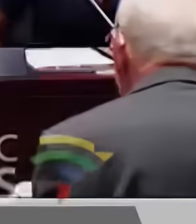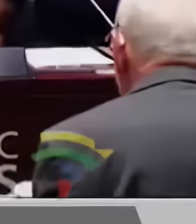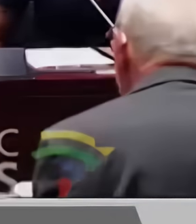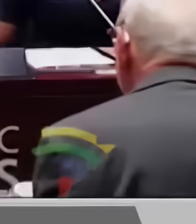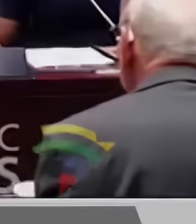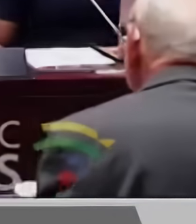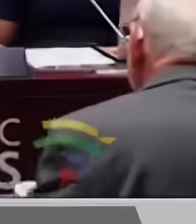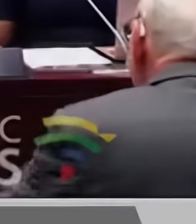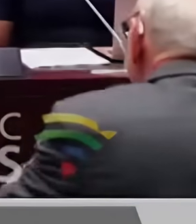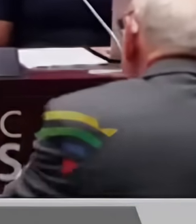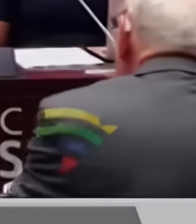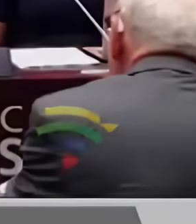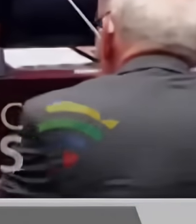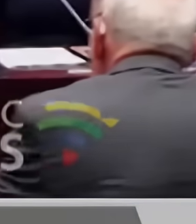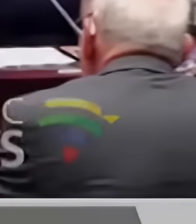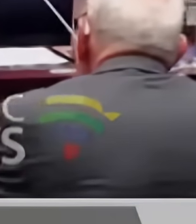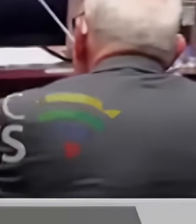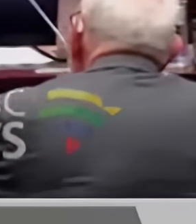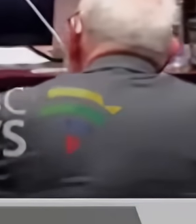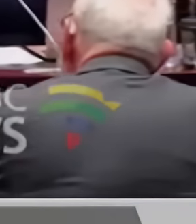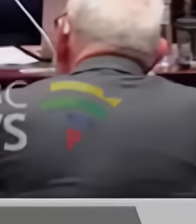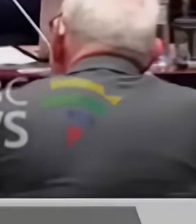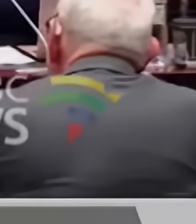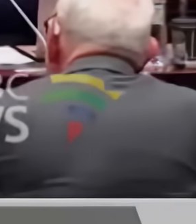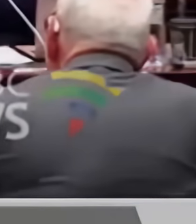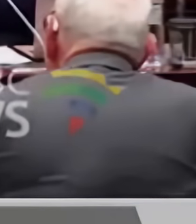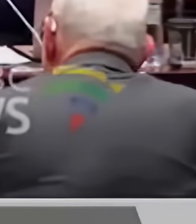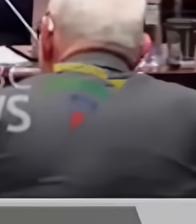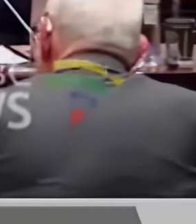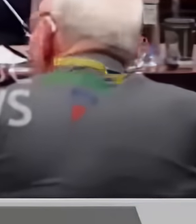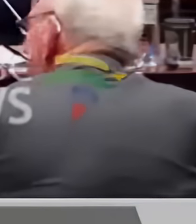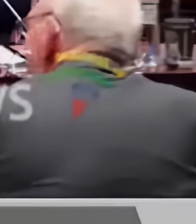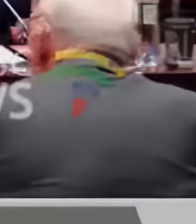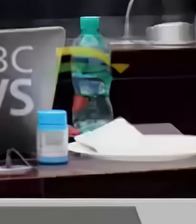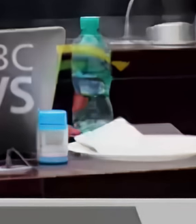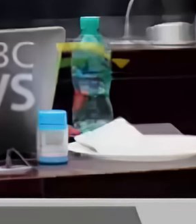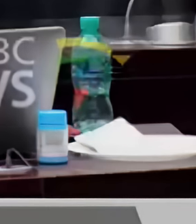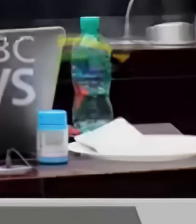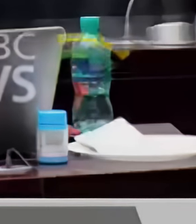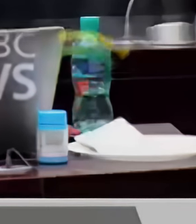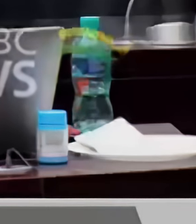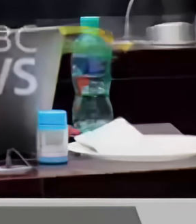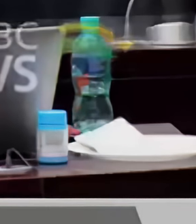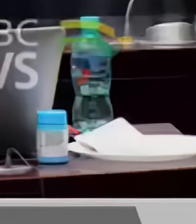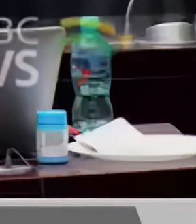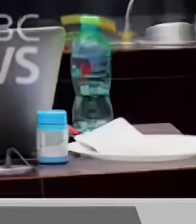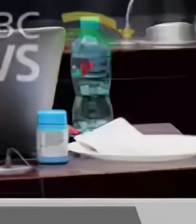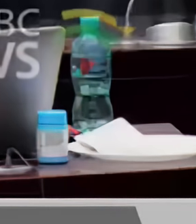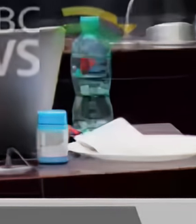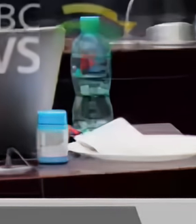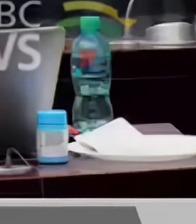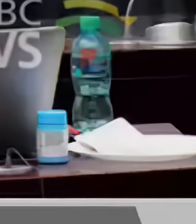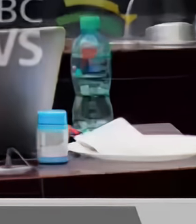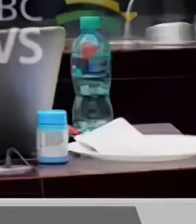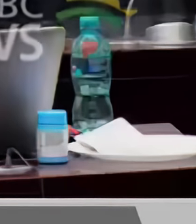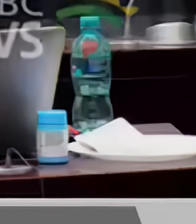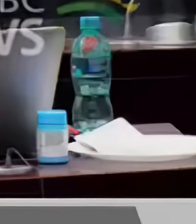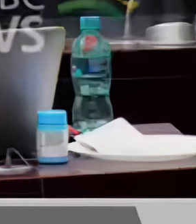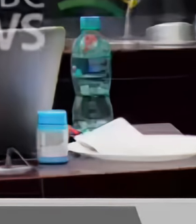self-correcting. And you can't say we have not done anything when we have done everything in our power, yet those who have